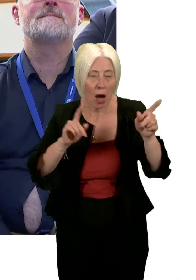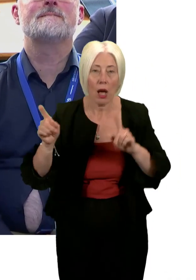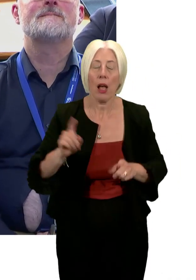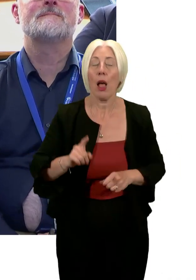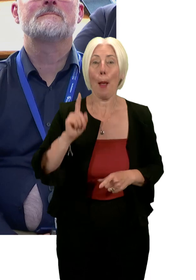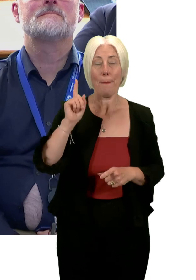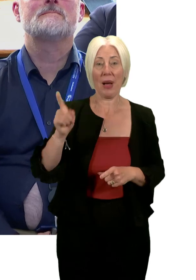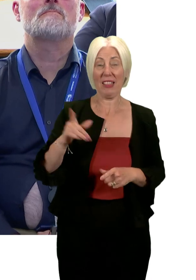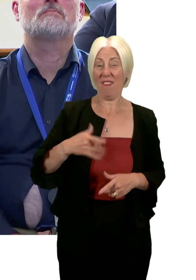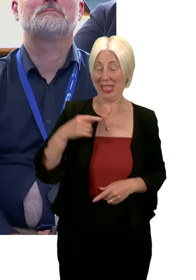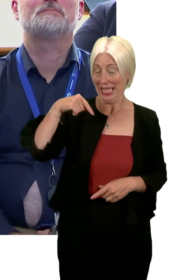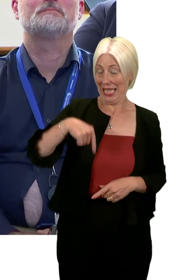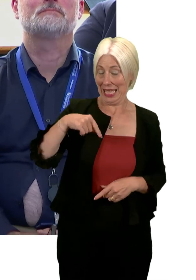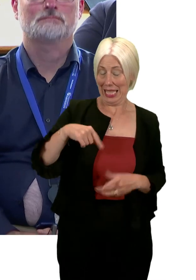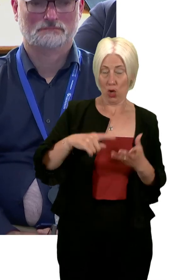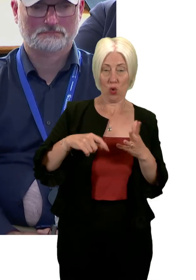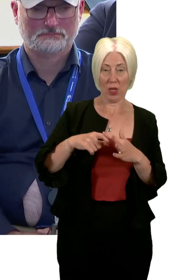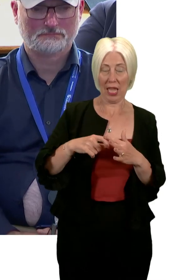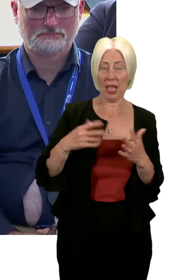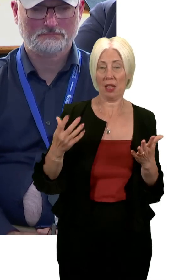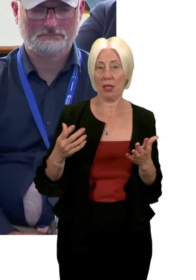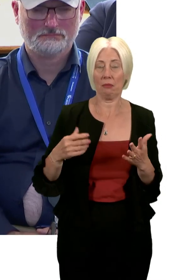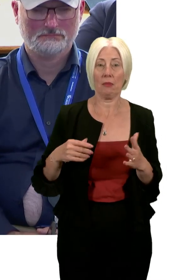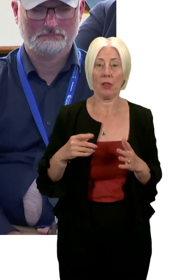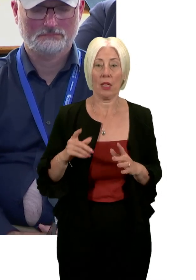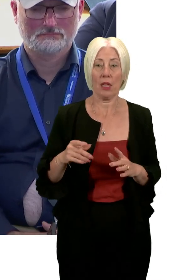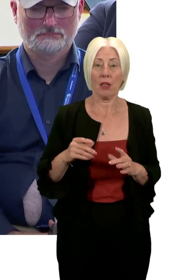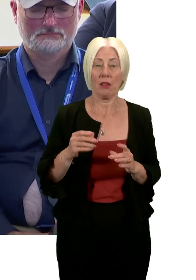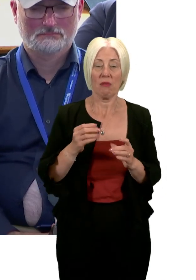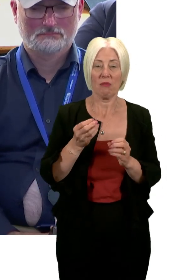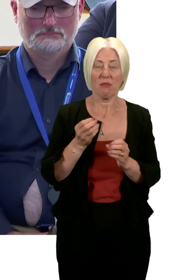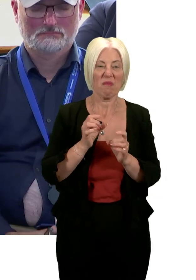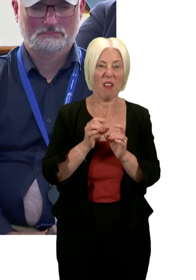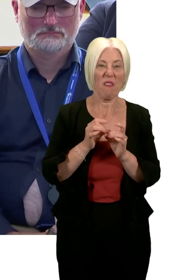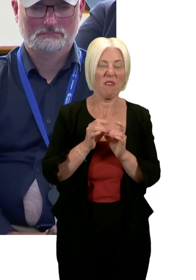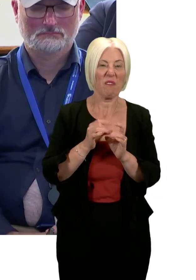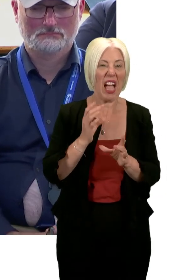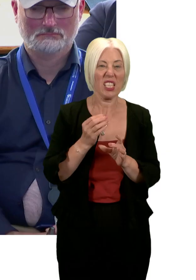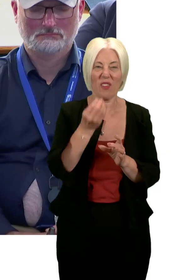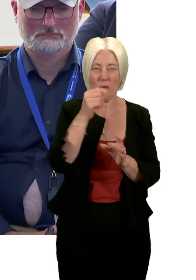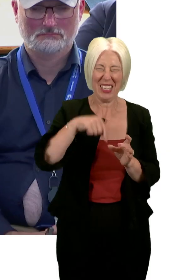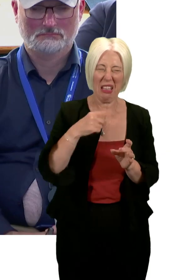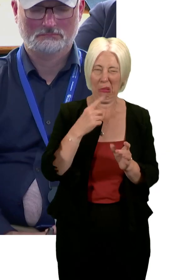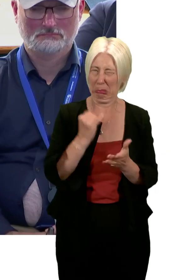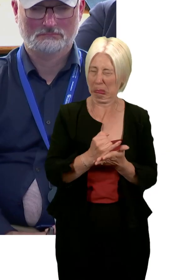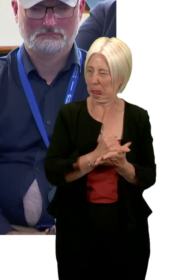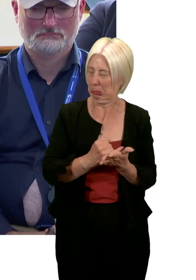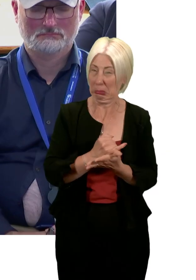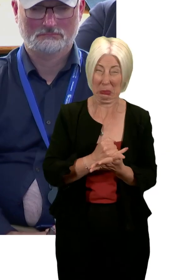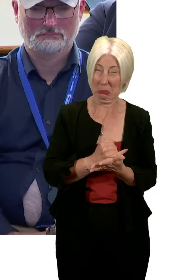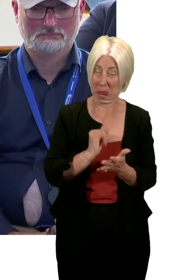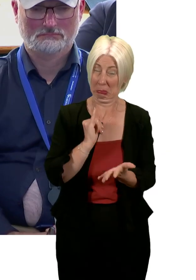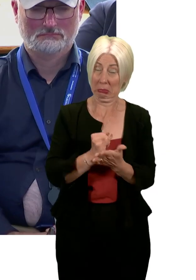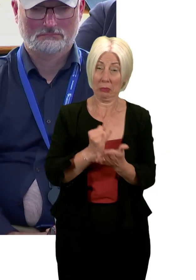feel in the UK, whether it's in England or Scotland, is our fast food is generally bloody awful. Really, really